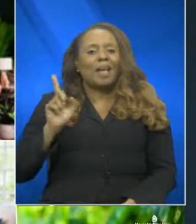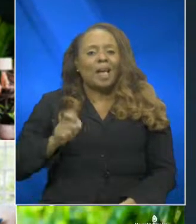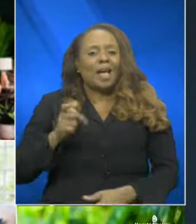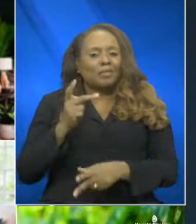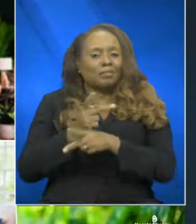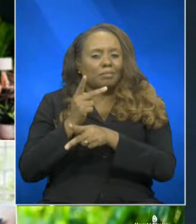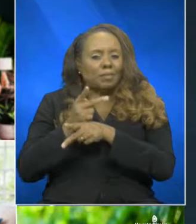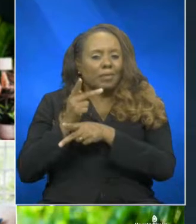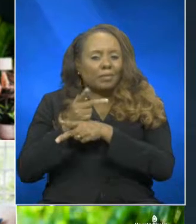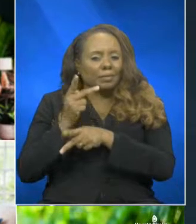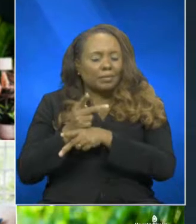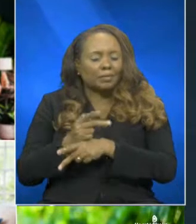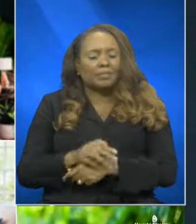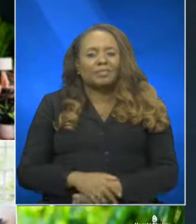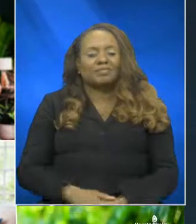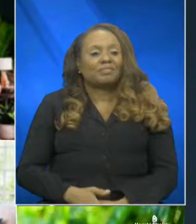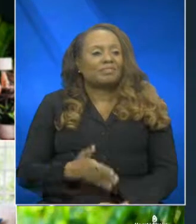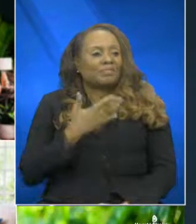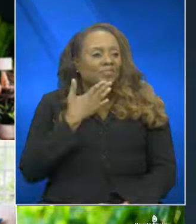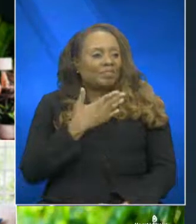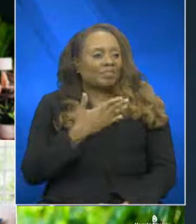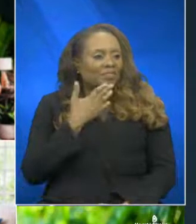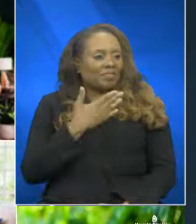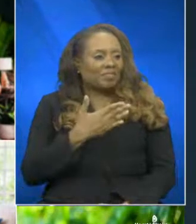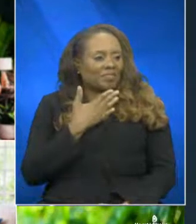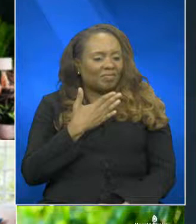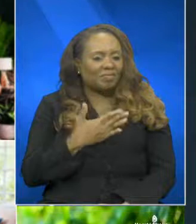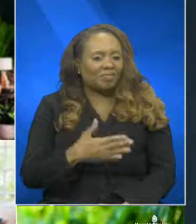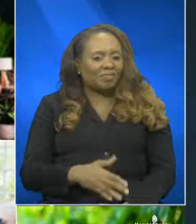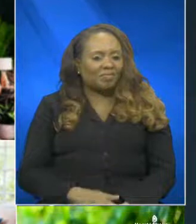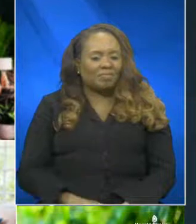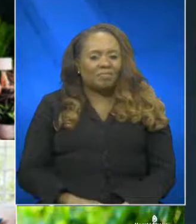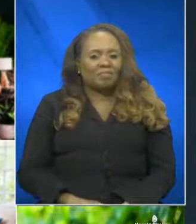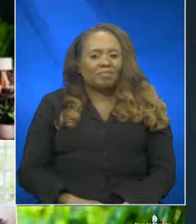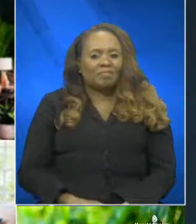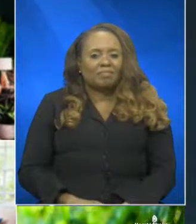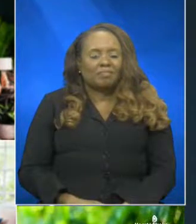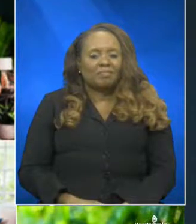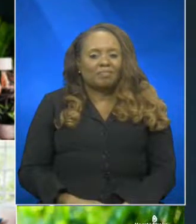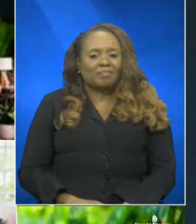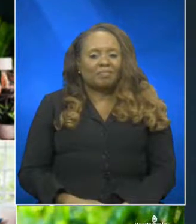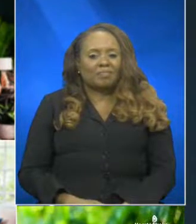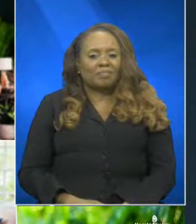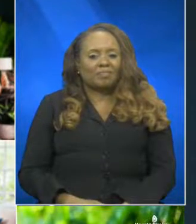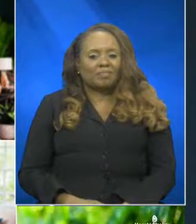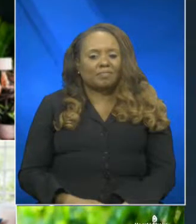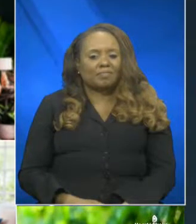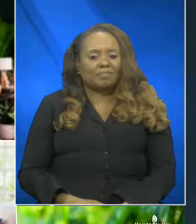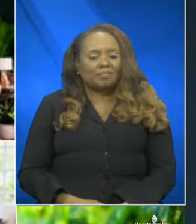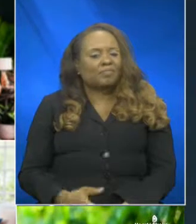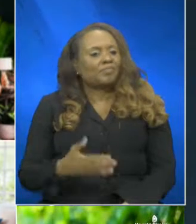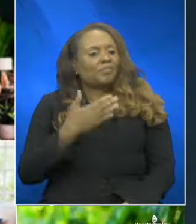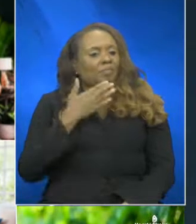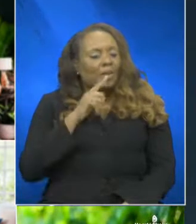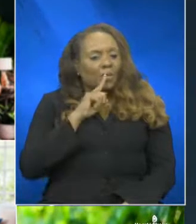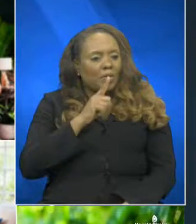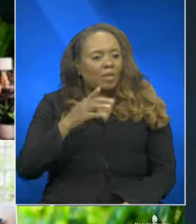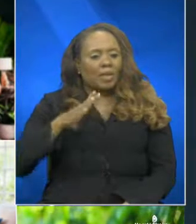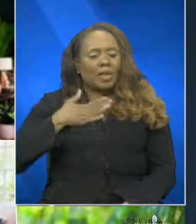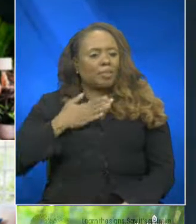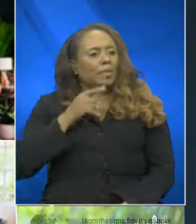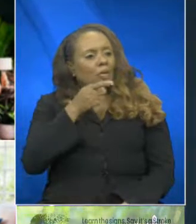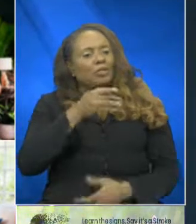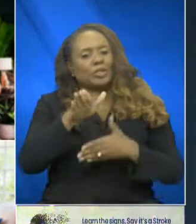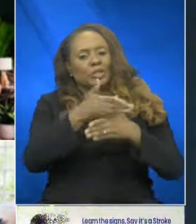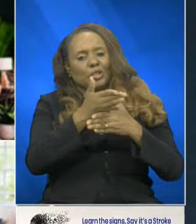Thank you very much for joining us, Nalo, and it's certainly great to have you here to tell us